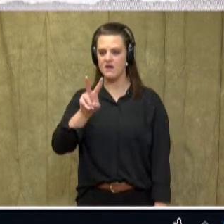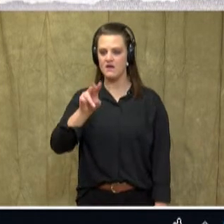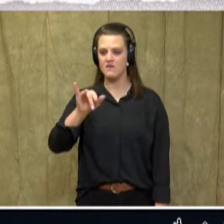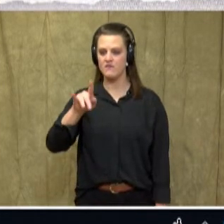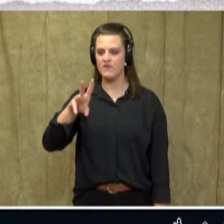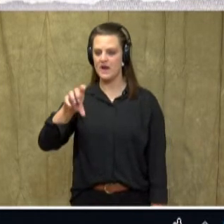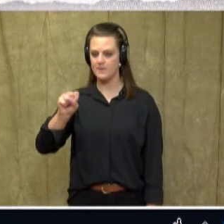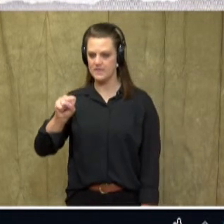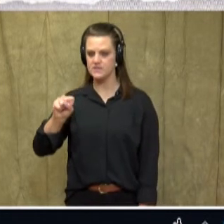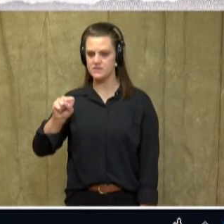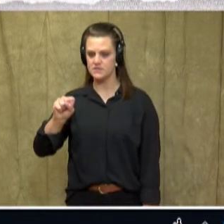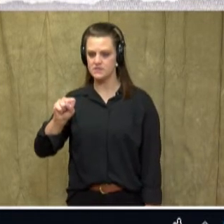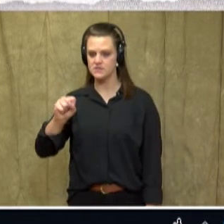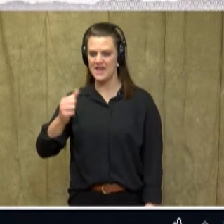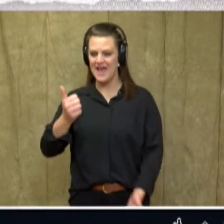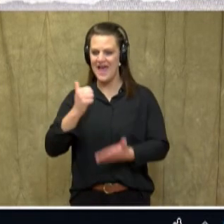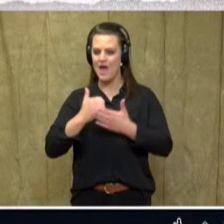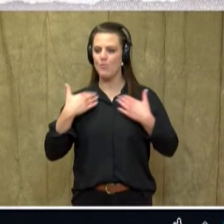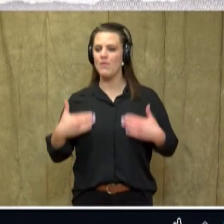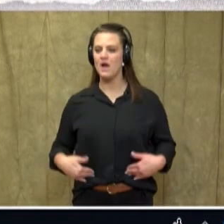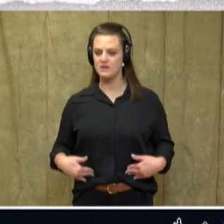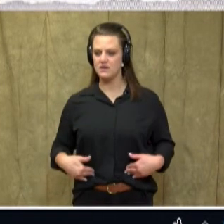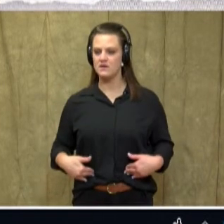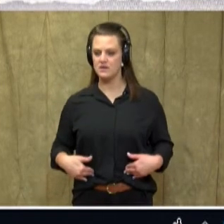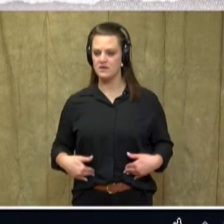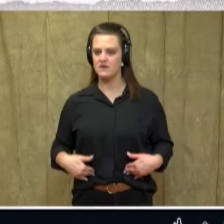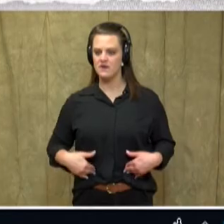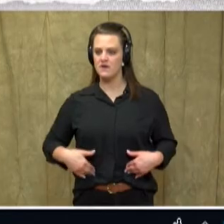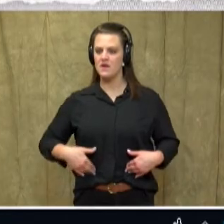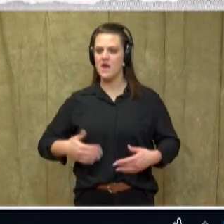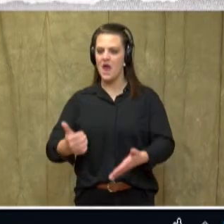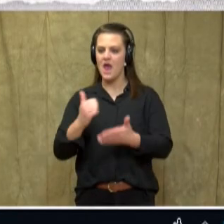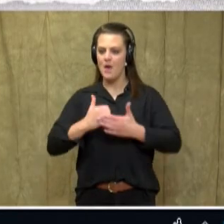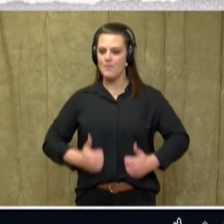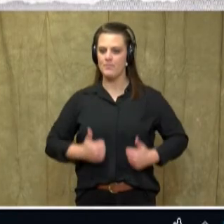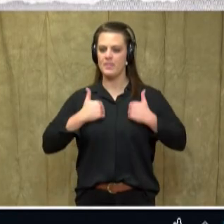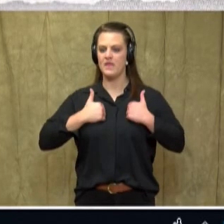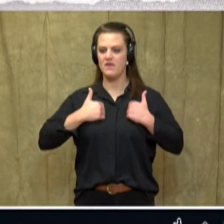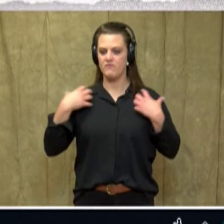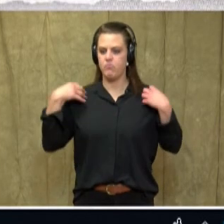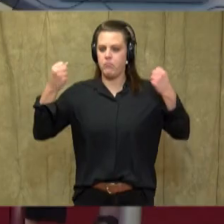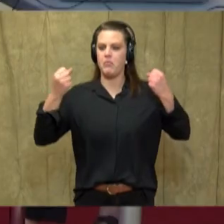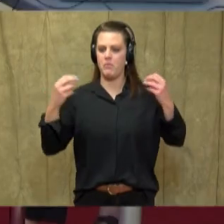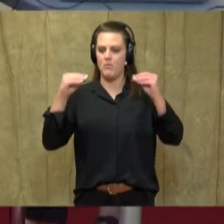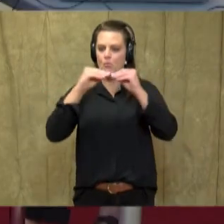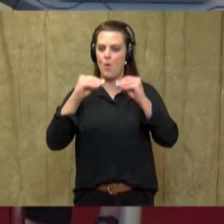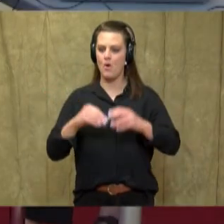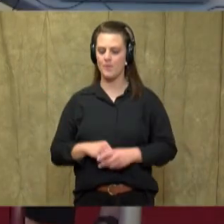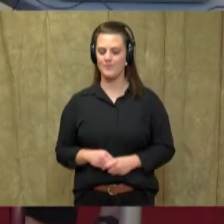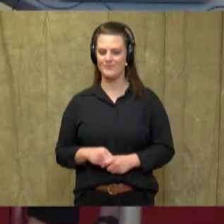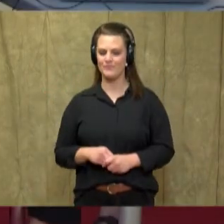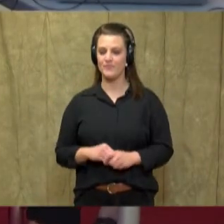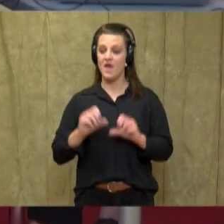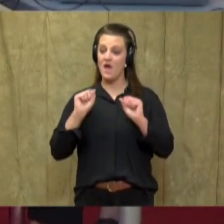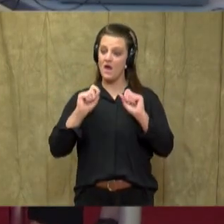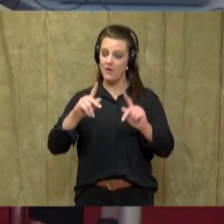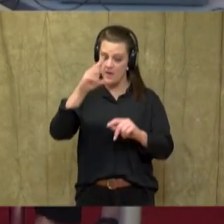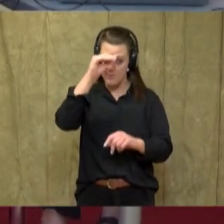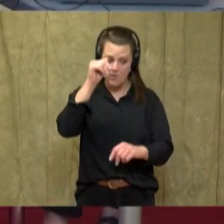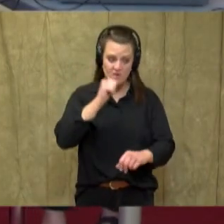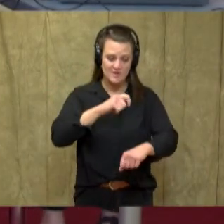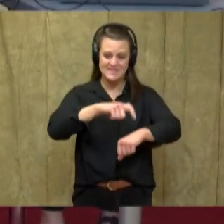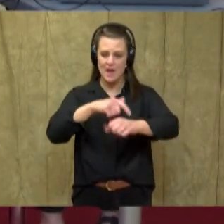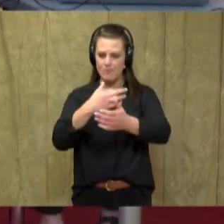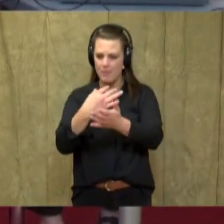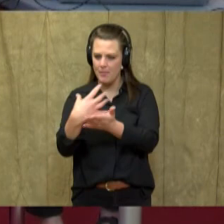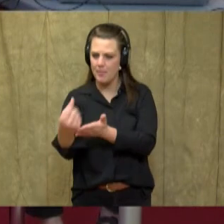to flourish or in order to live. All right, boys and girls, as my time is wrapping up,